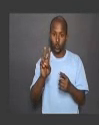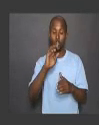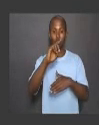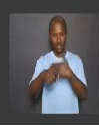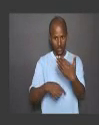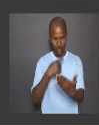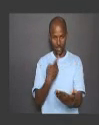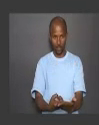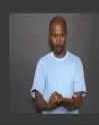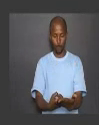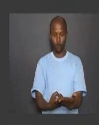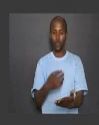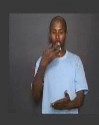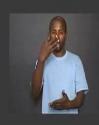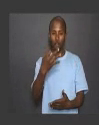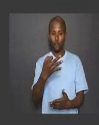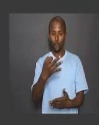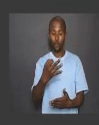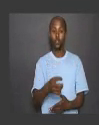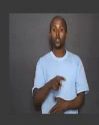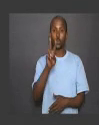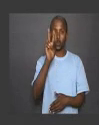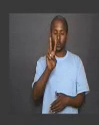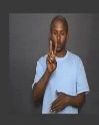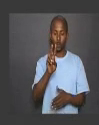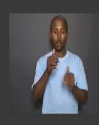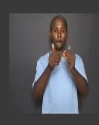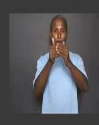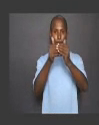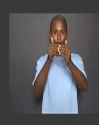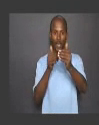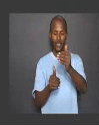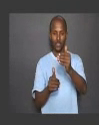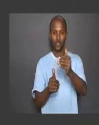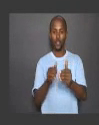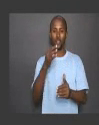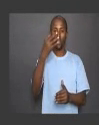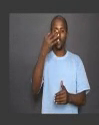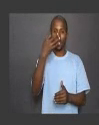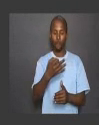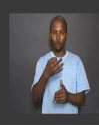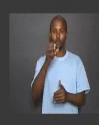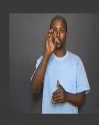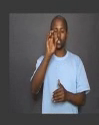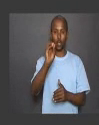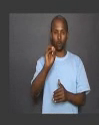that f of 2 minus f of